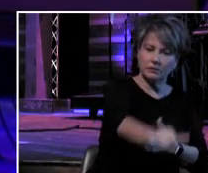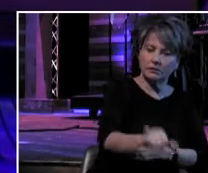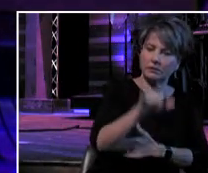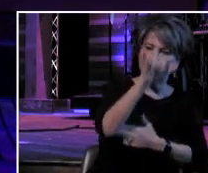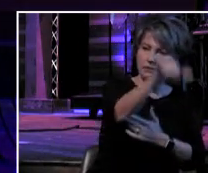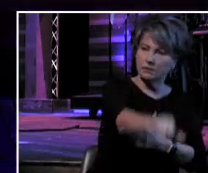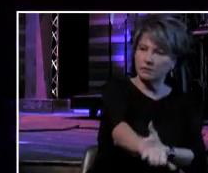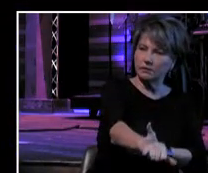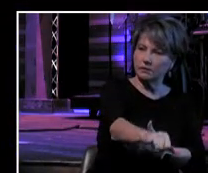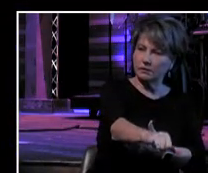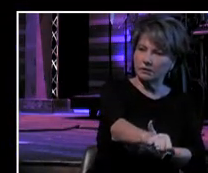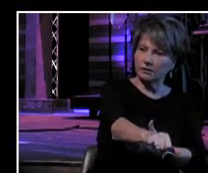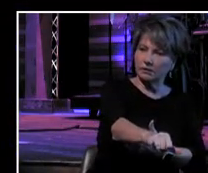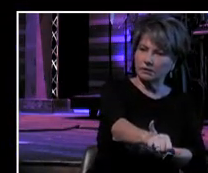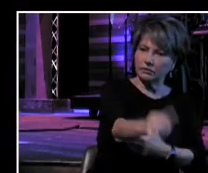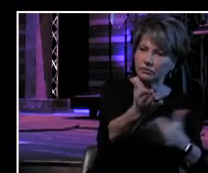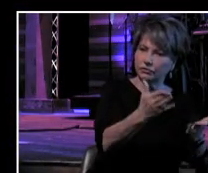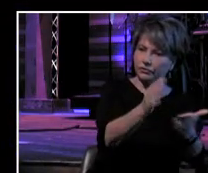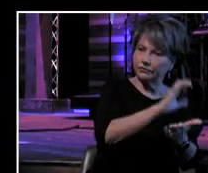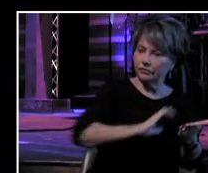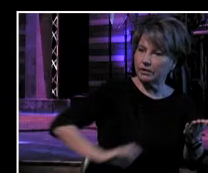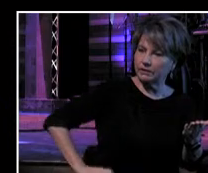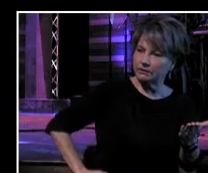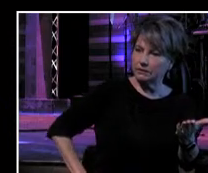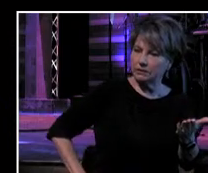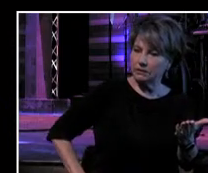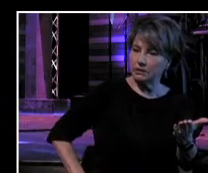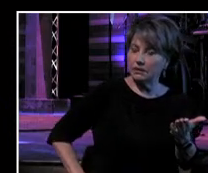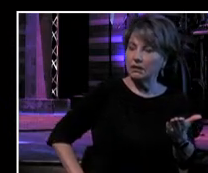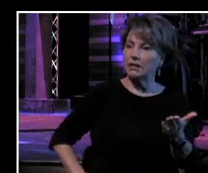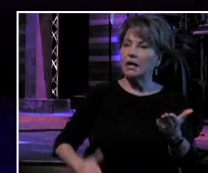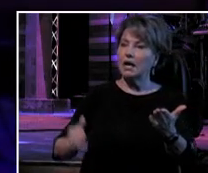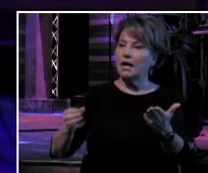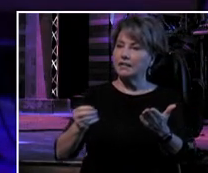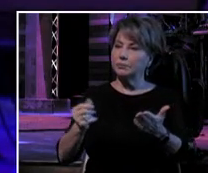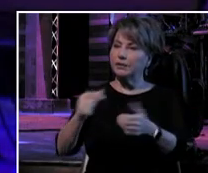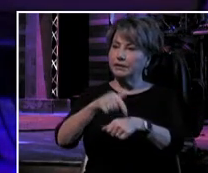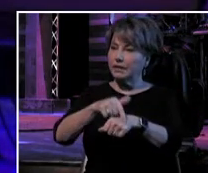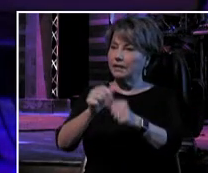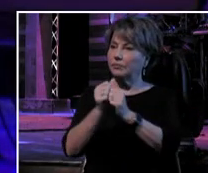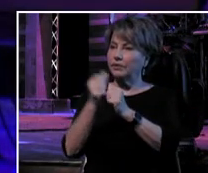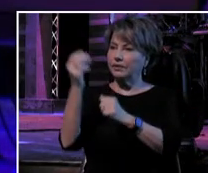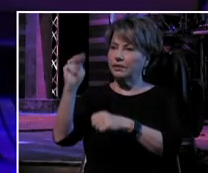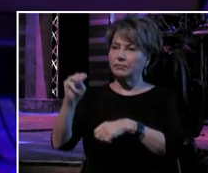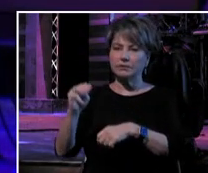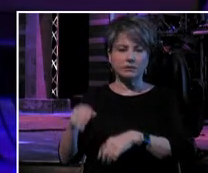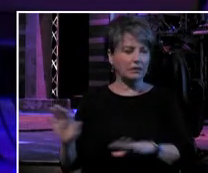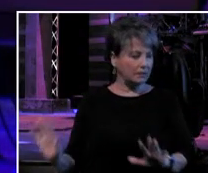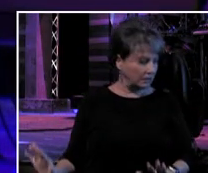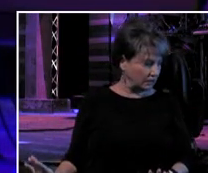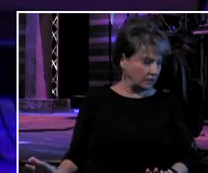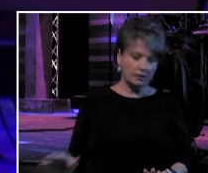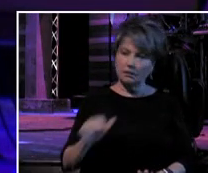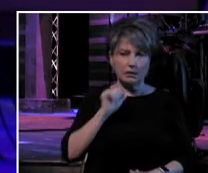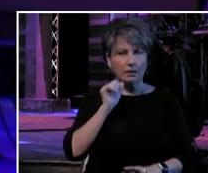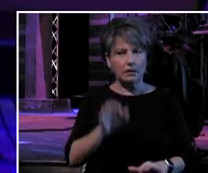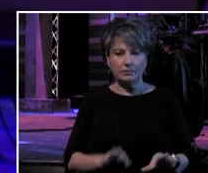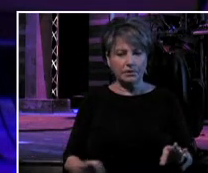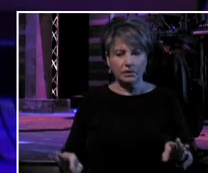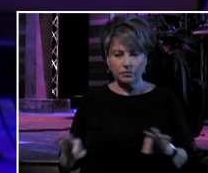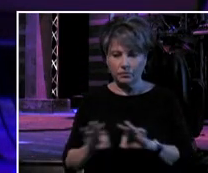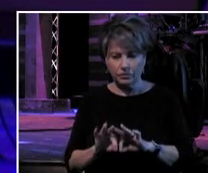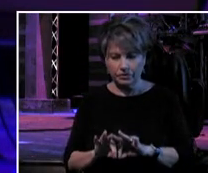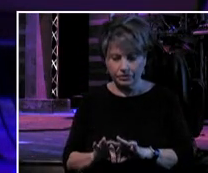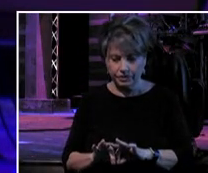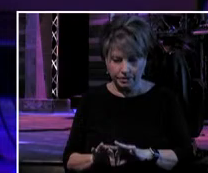stayed. He stayed. You know what? I spent time with him and I just go, I'm unworthy, man. This world is unworthy